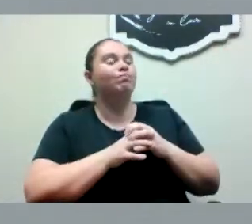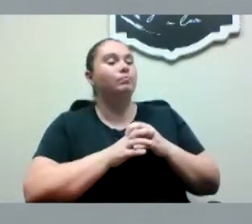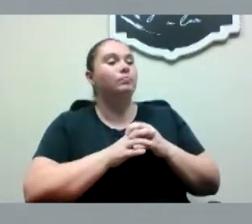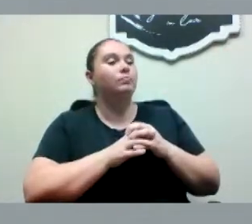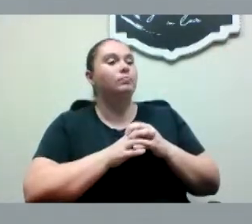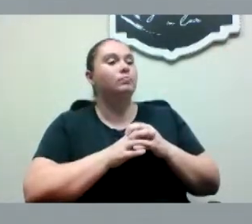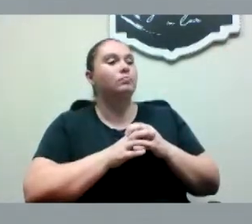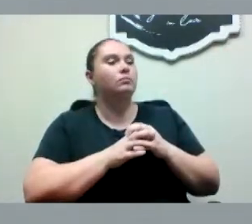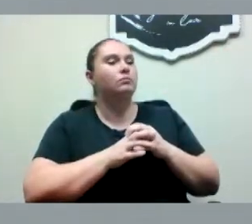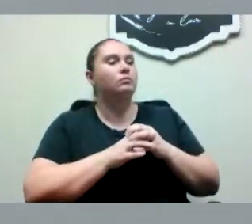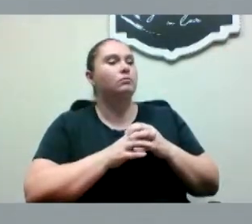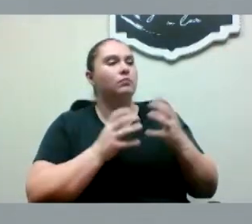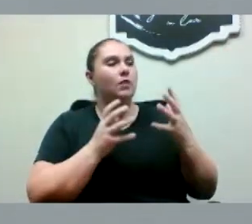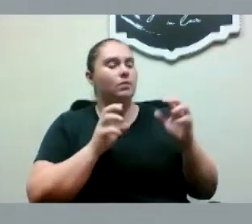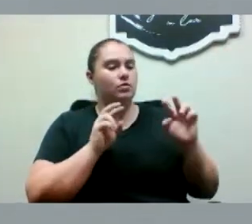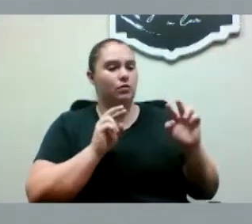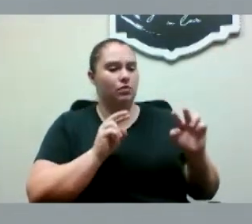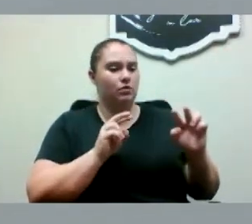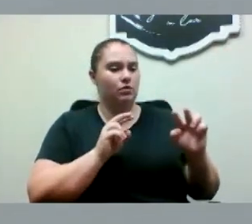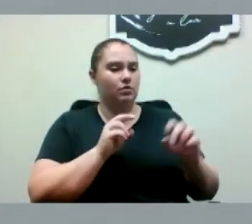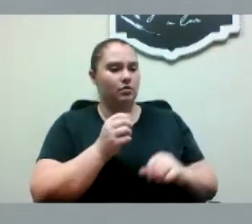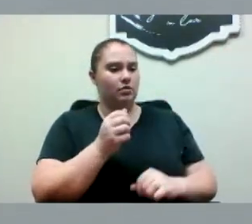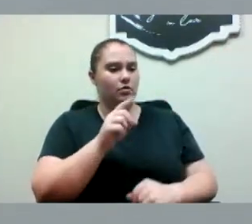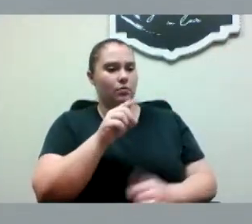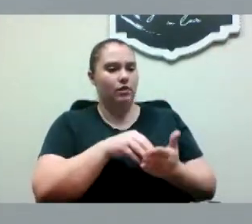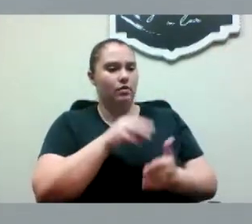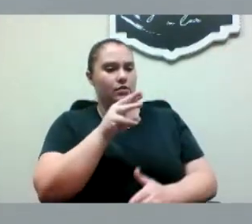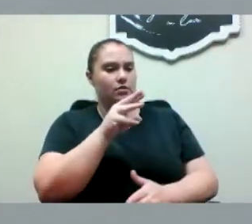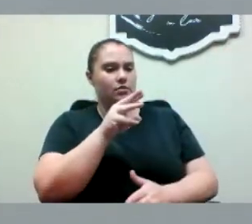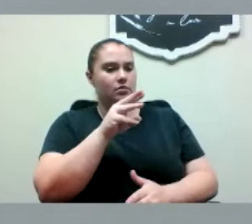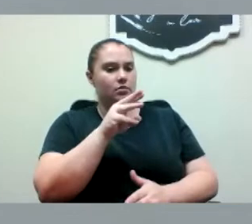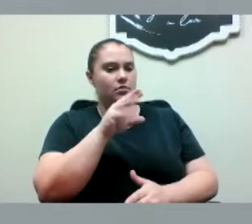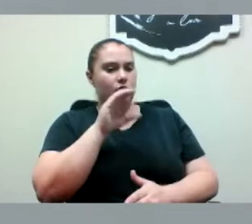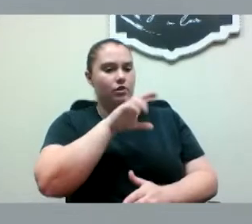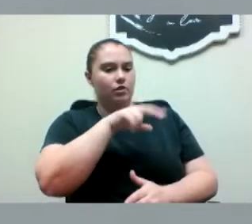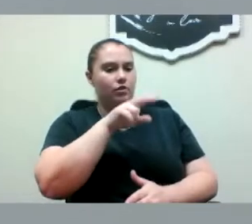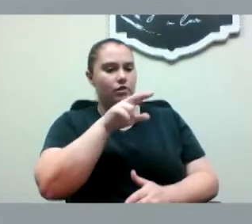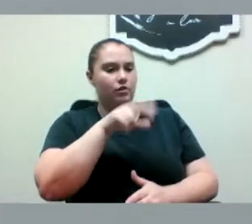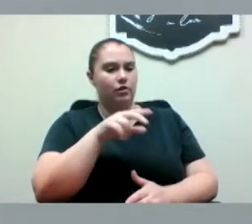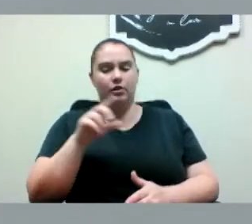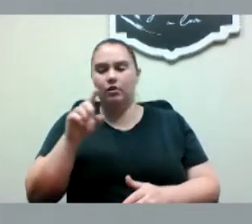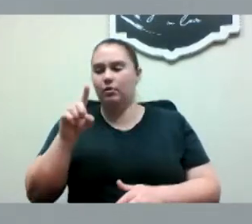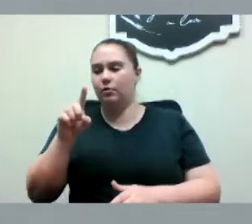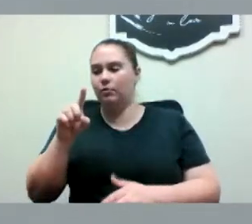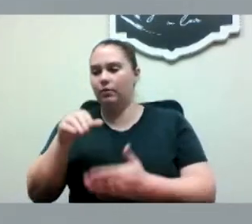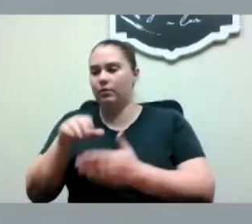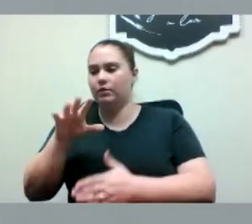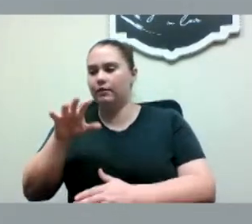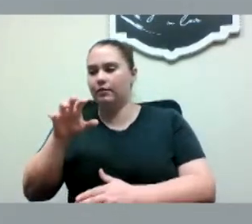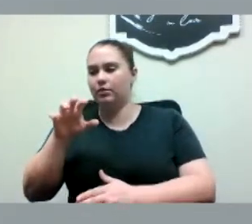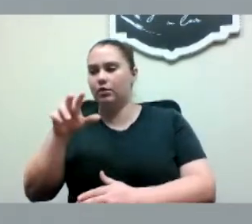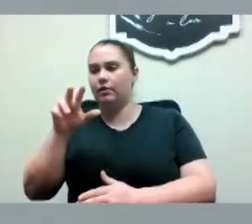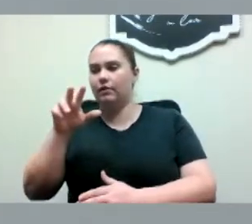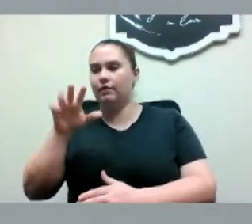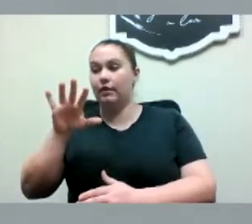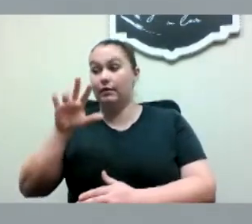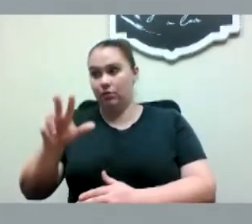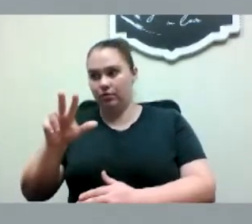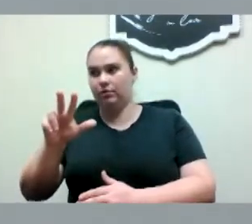and you look at that max variation 1633, max deviation 7.53, and the numbers,